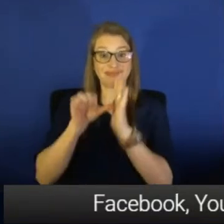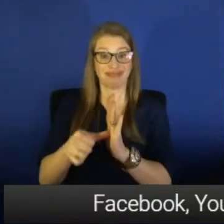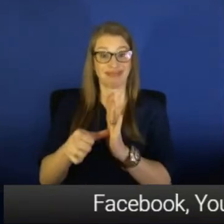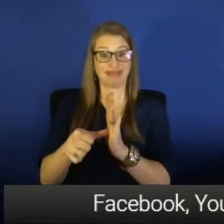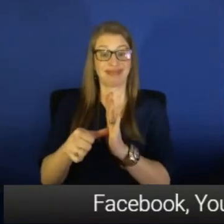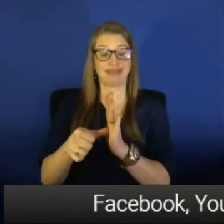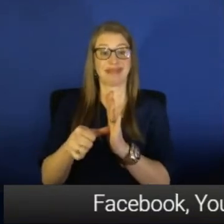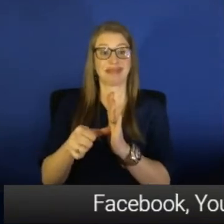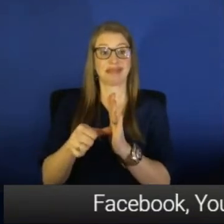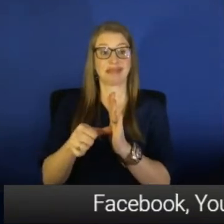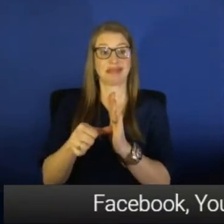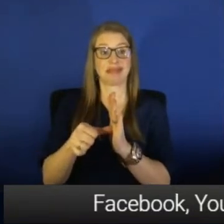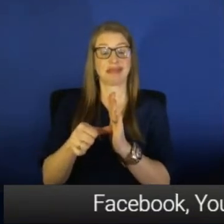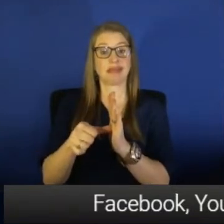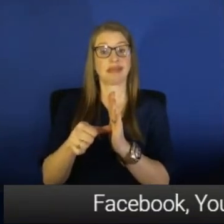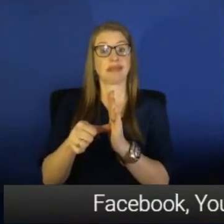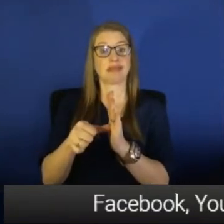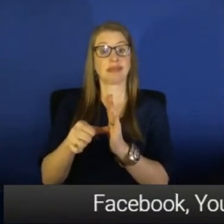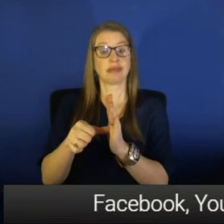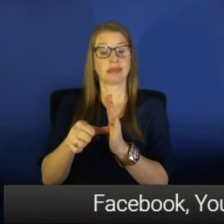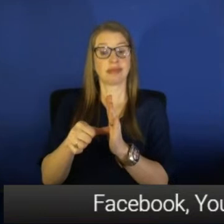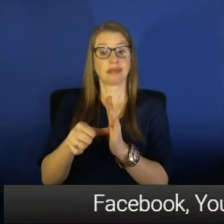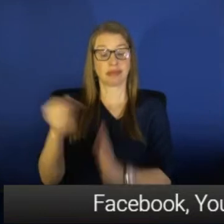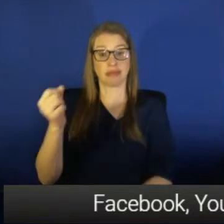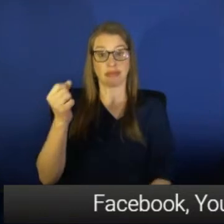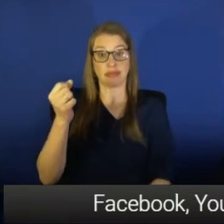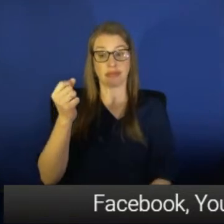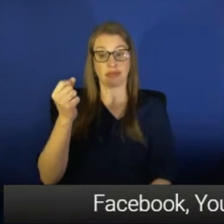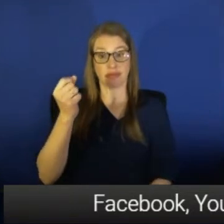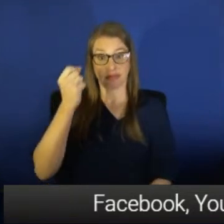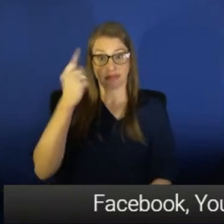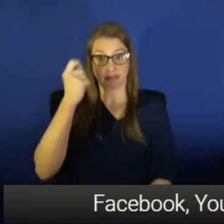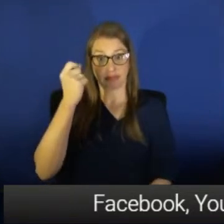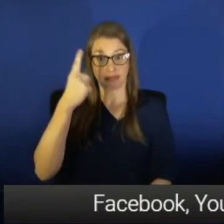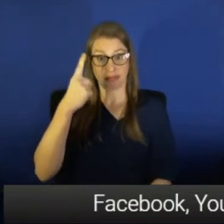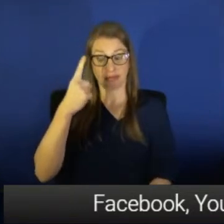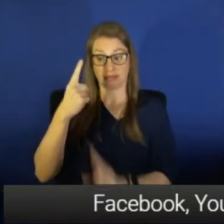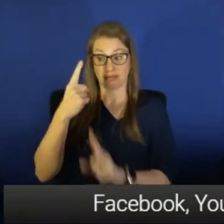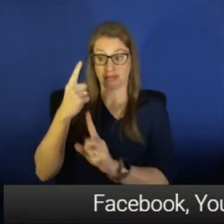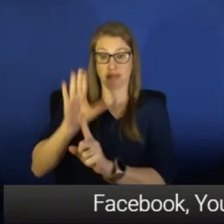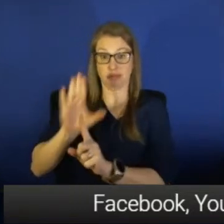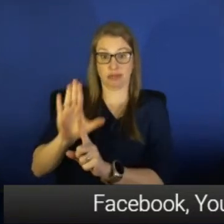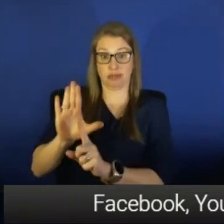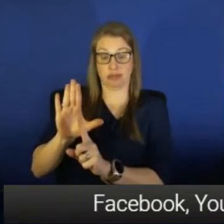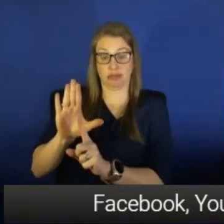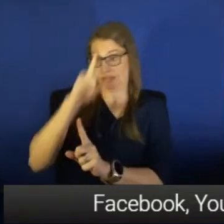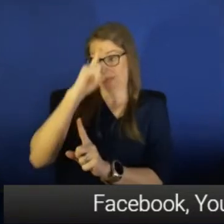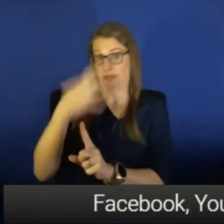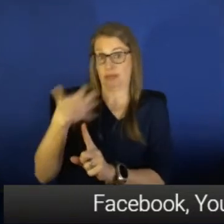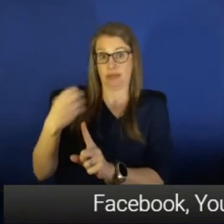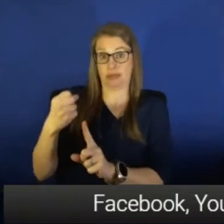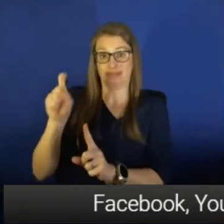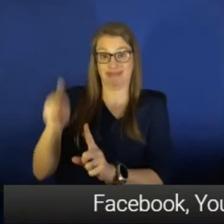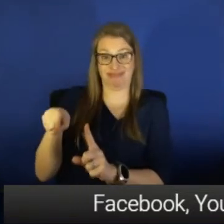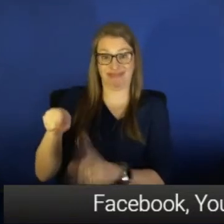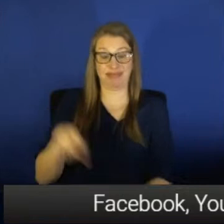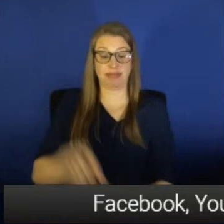on really the comprehensive nature of what that mental health platform looks like, and